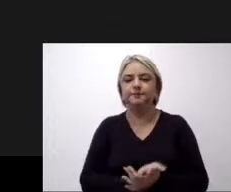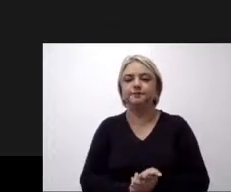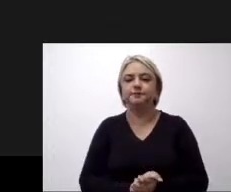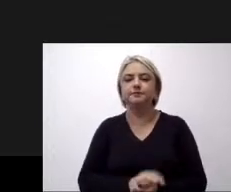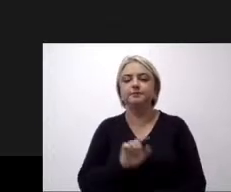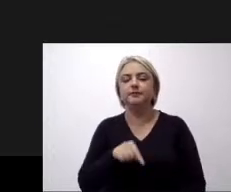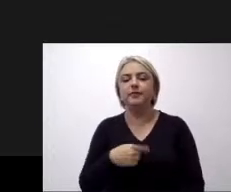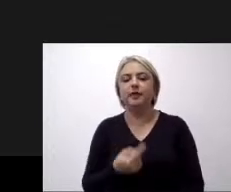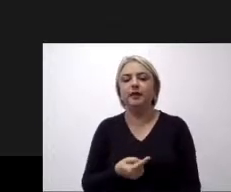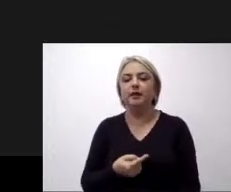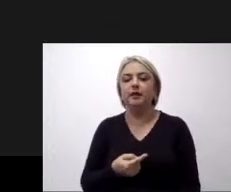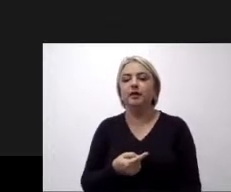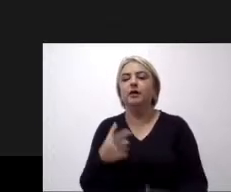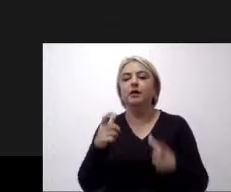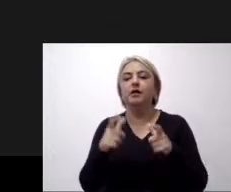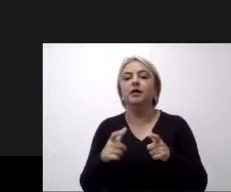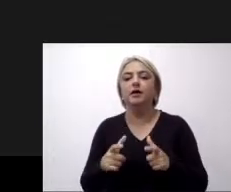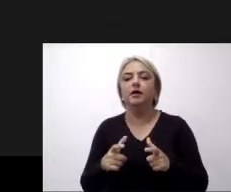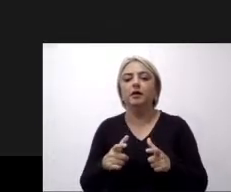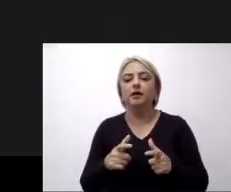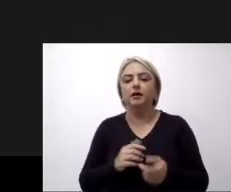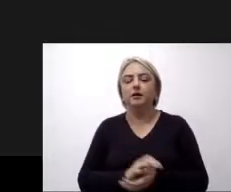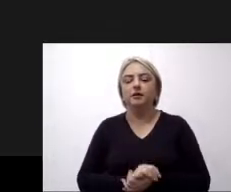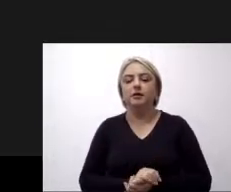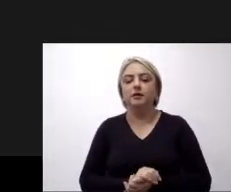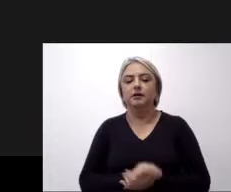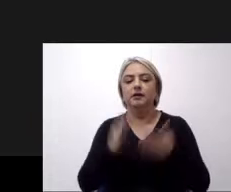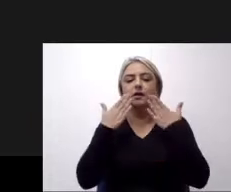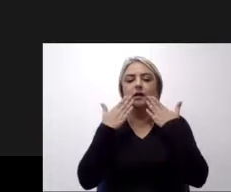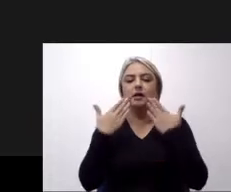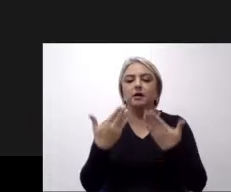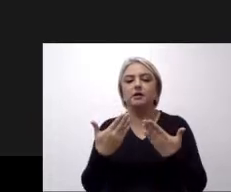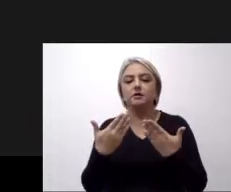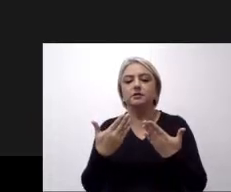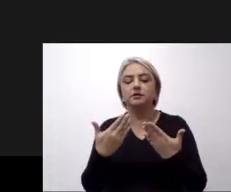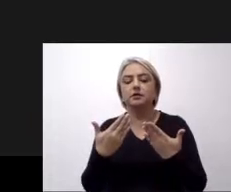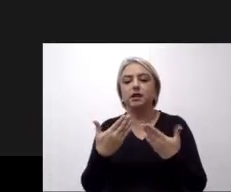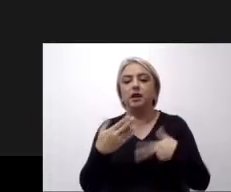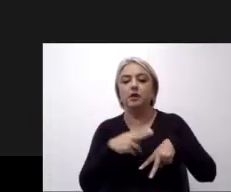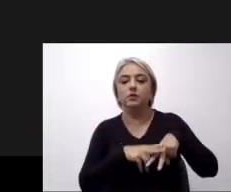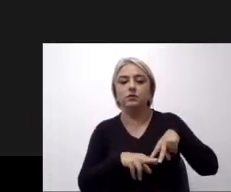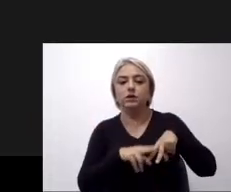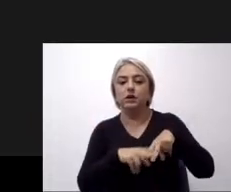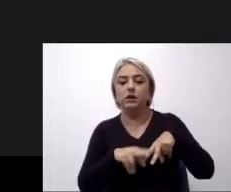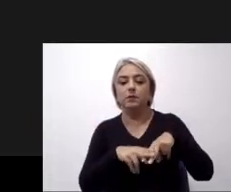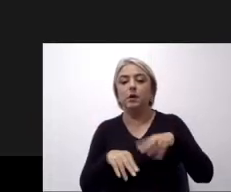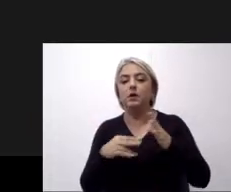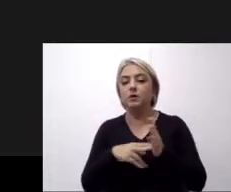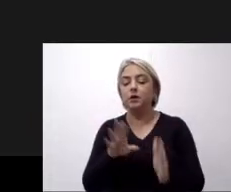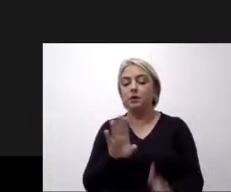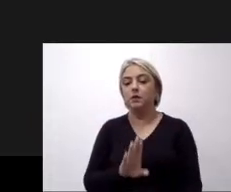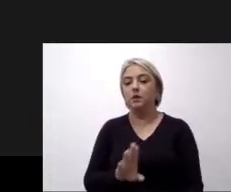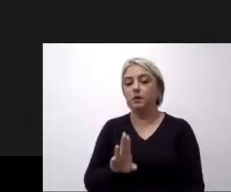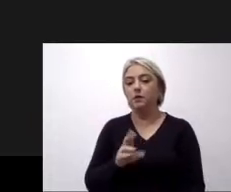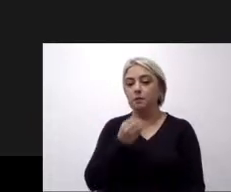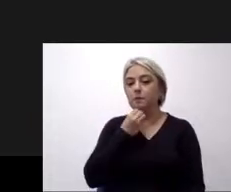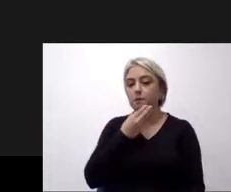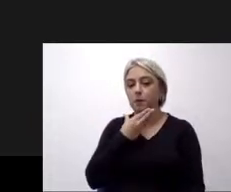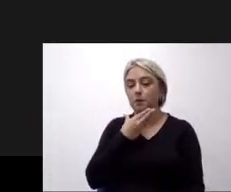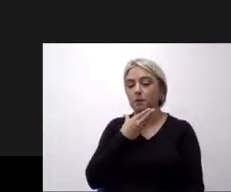where I will show that gender can be a useful analytical category and a